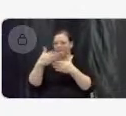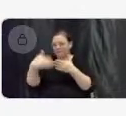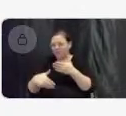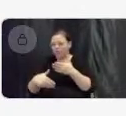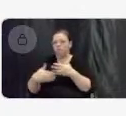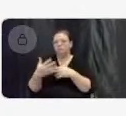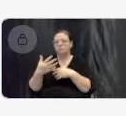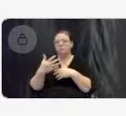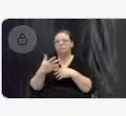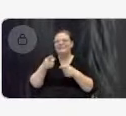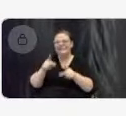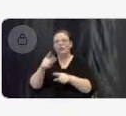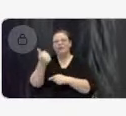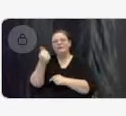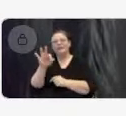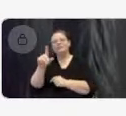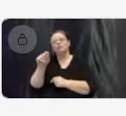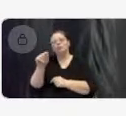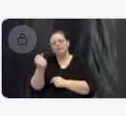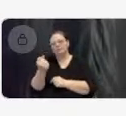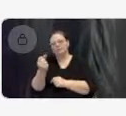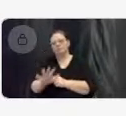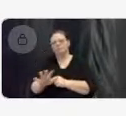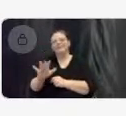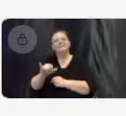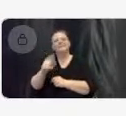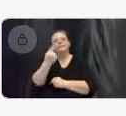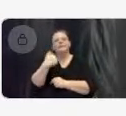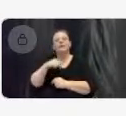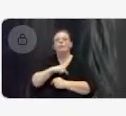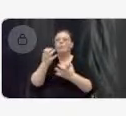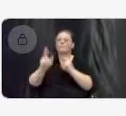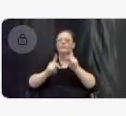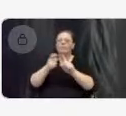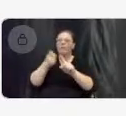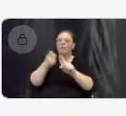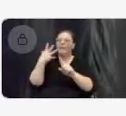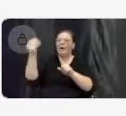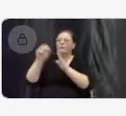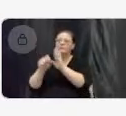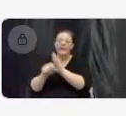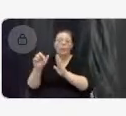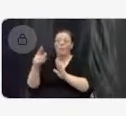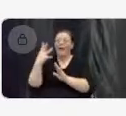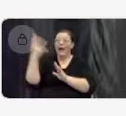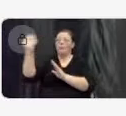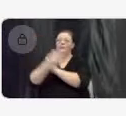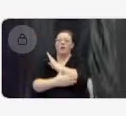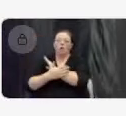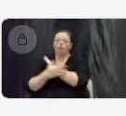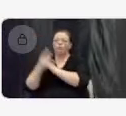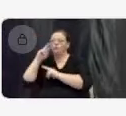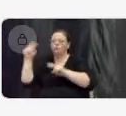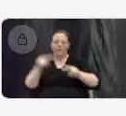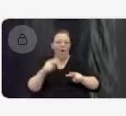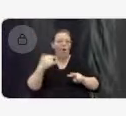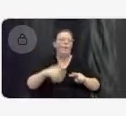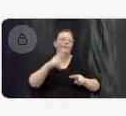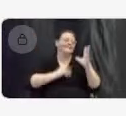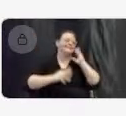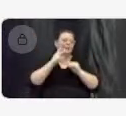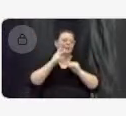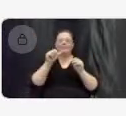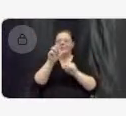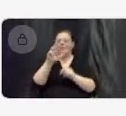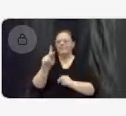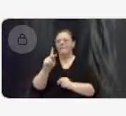finishes during the 1920s. This is something we wanted people from out of state or even out of the country to be able to experience. Once